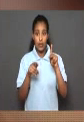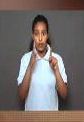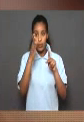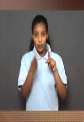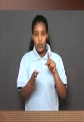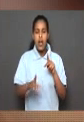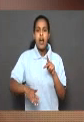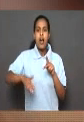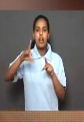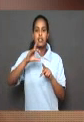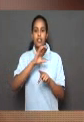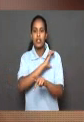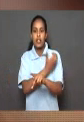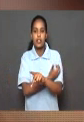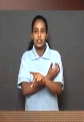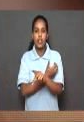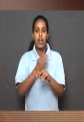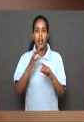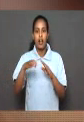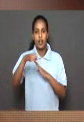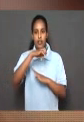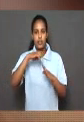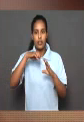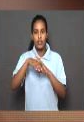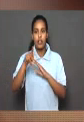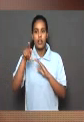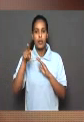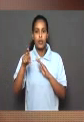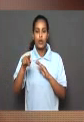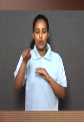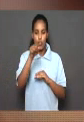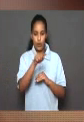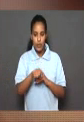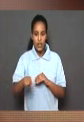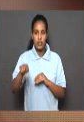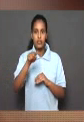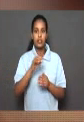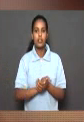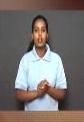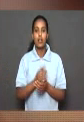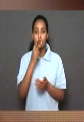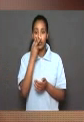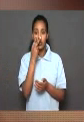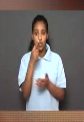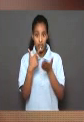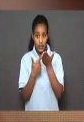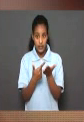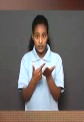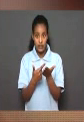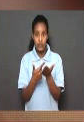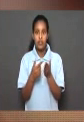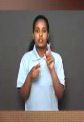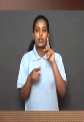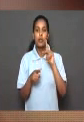have their highest energy electrons in a p orbital. As you can see here, the